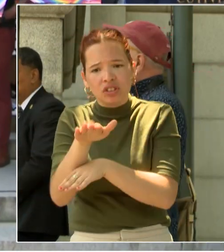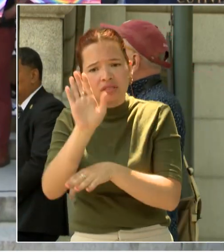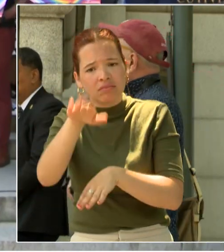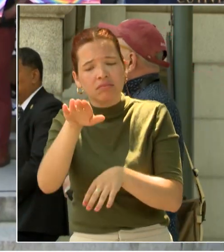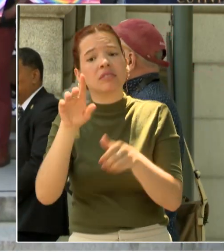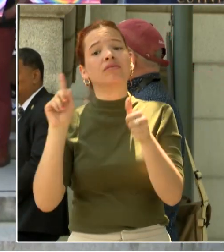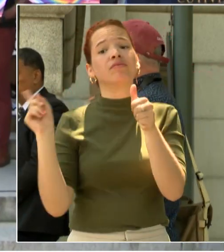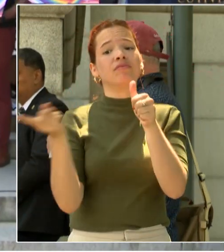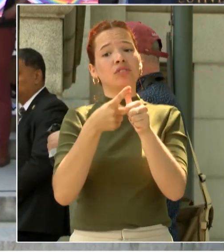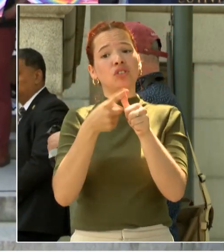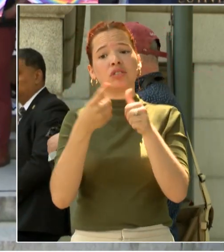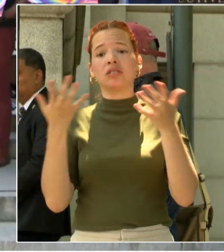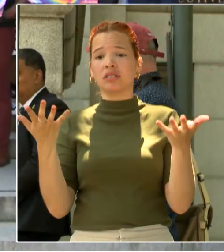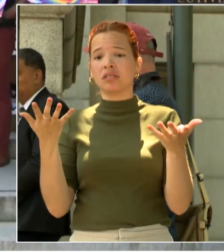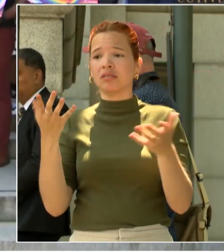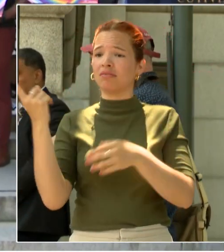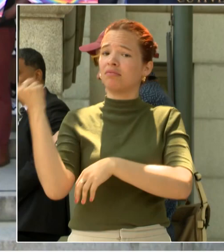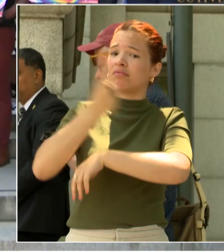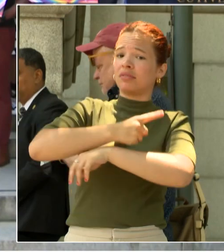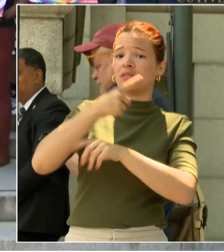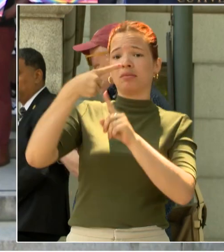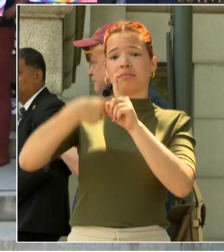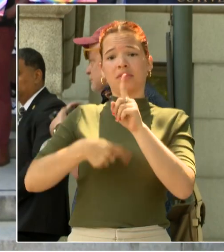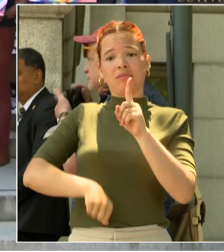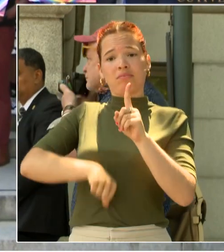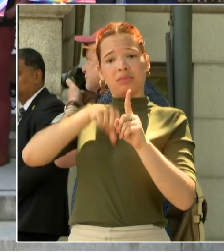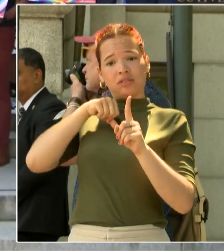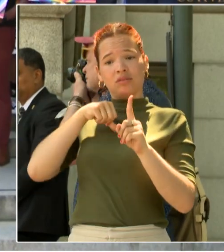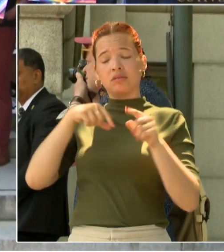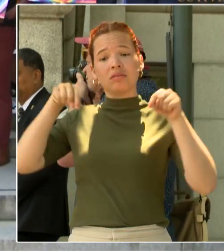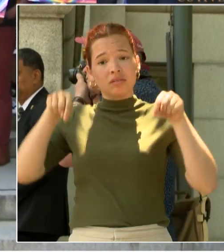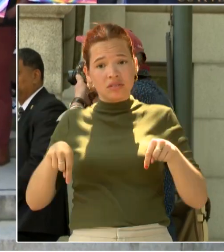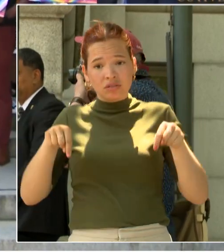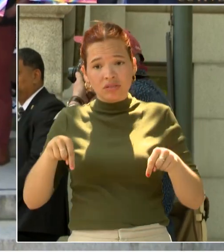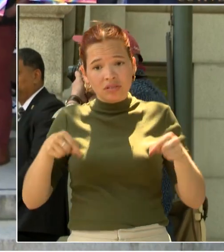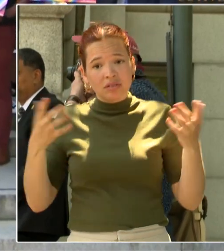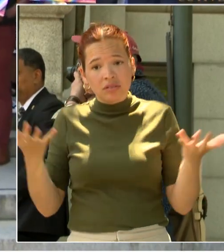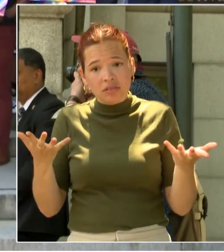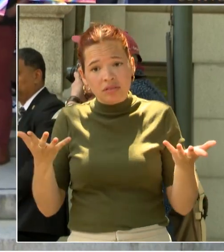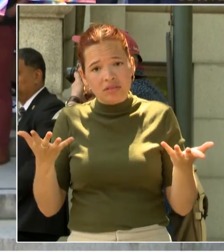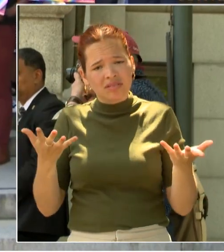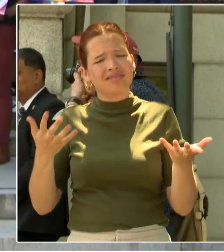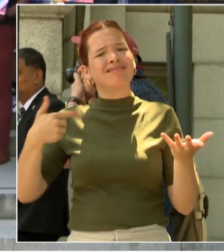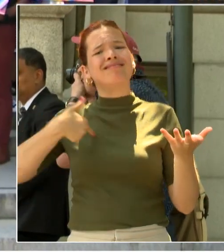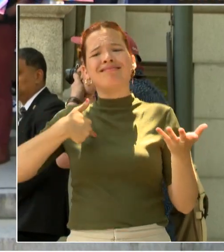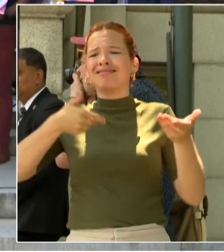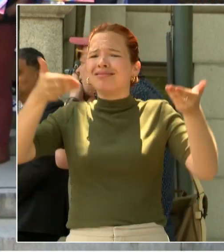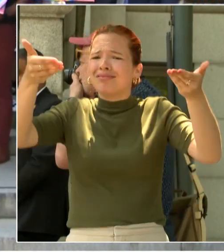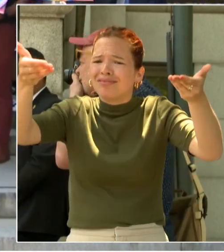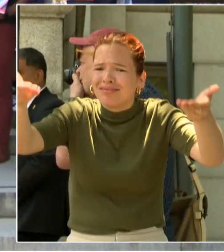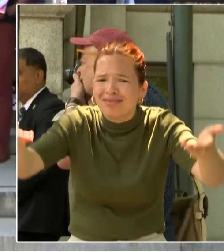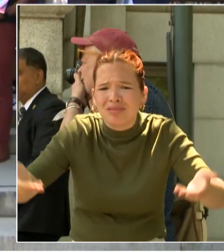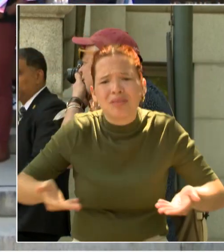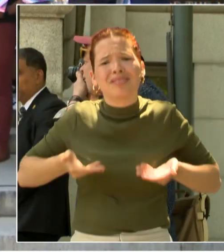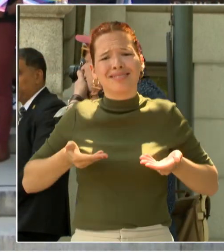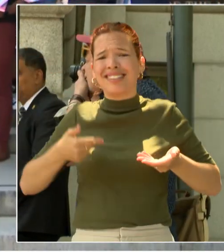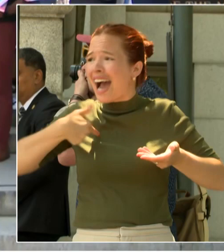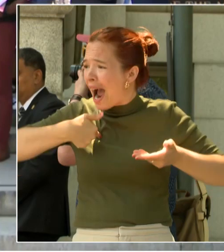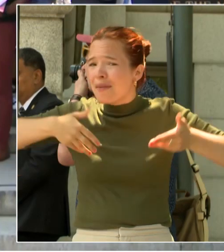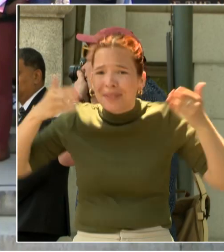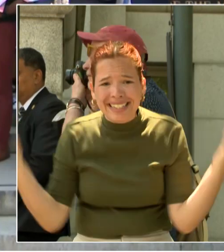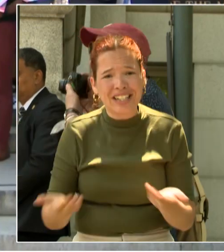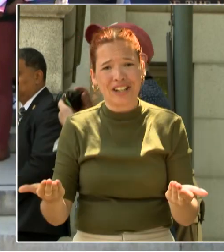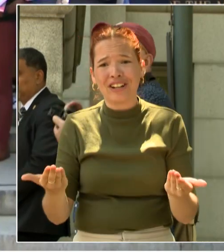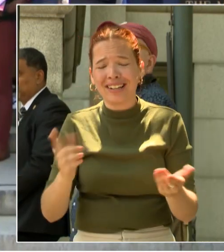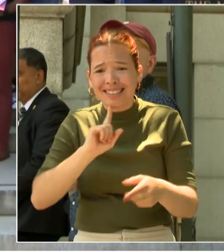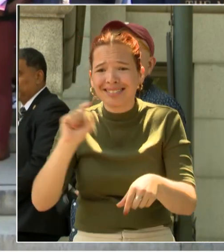of Pride Month. We are here, y'all. We are here. We are here. We're